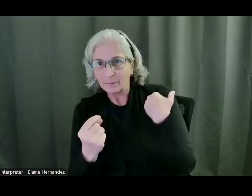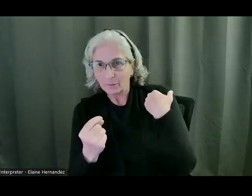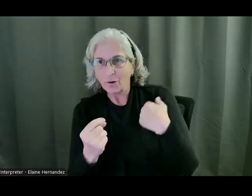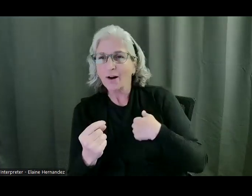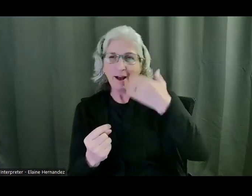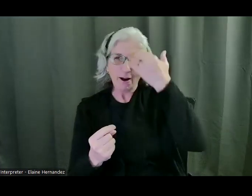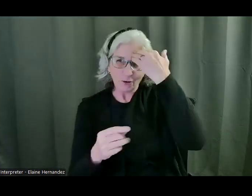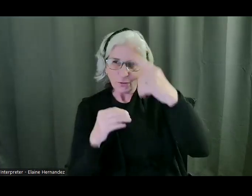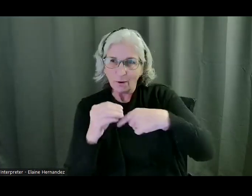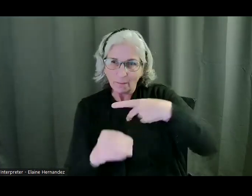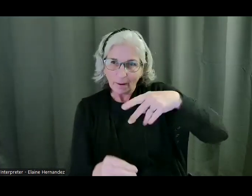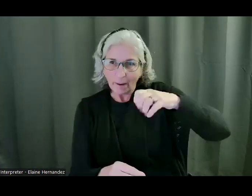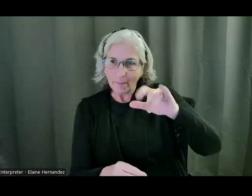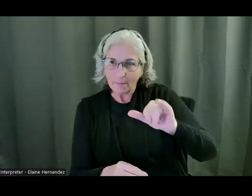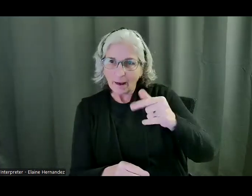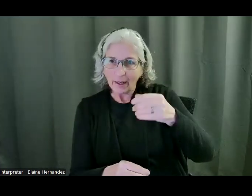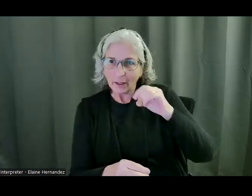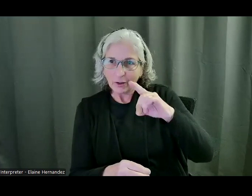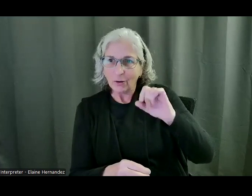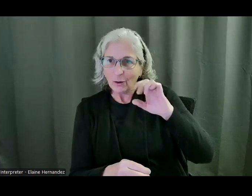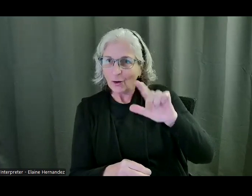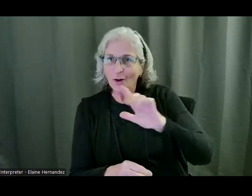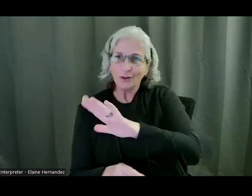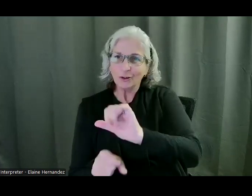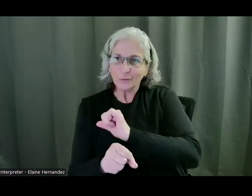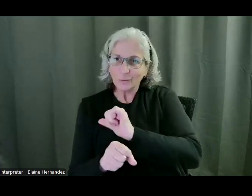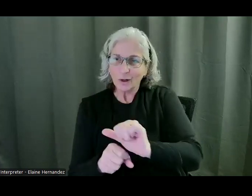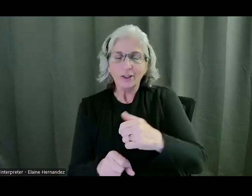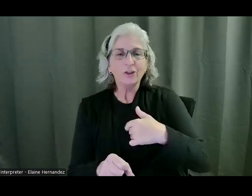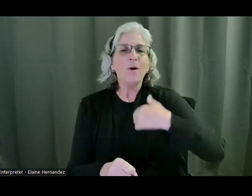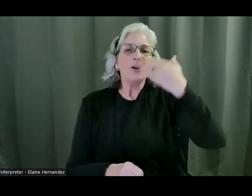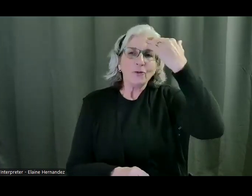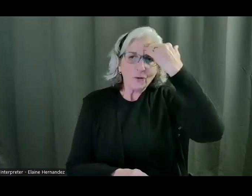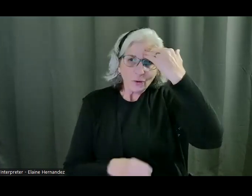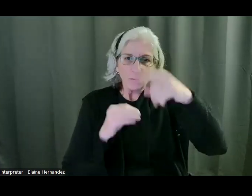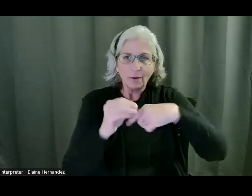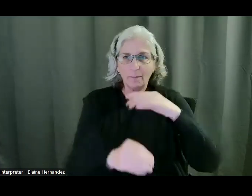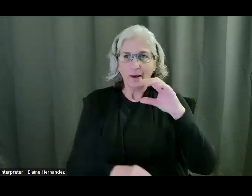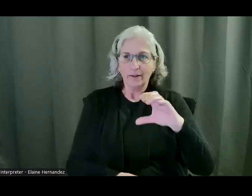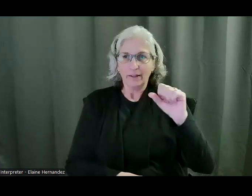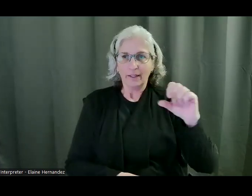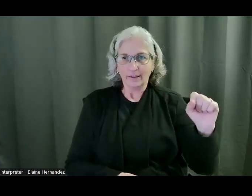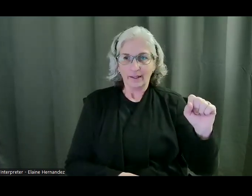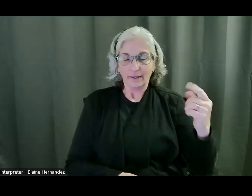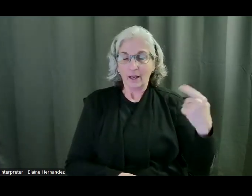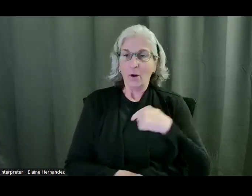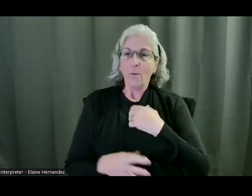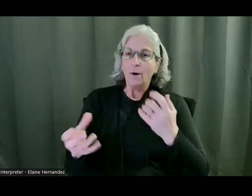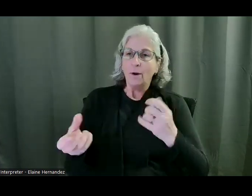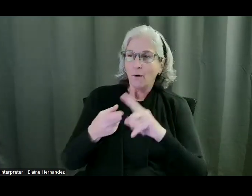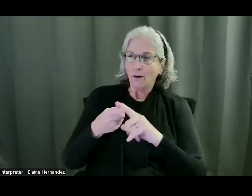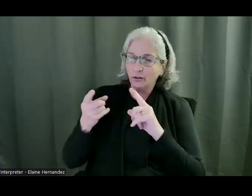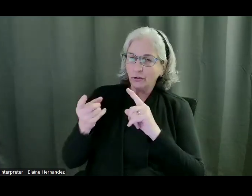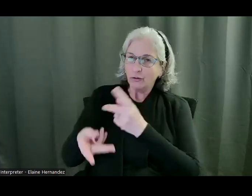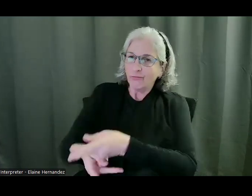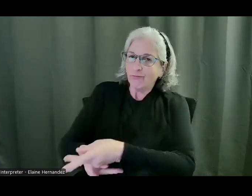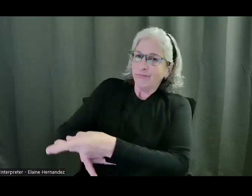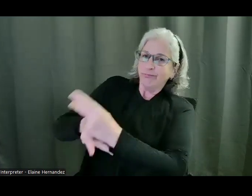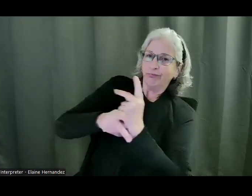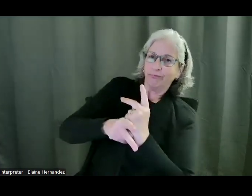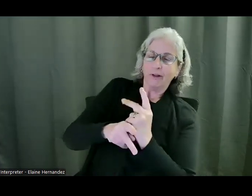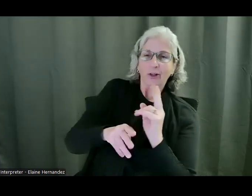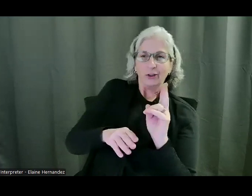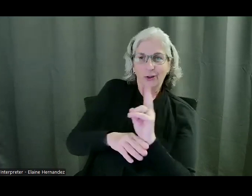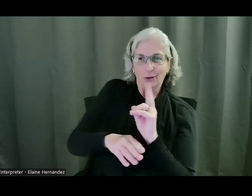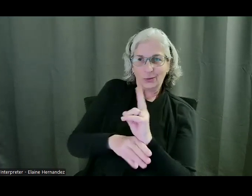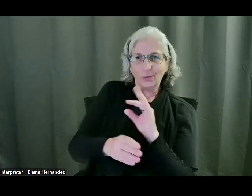did, was the CSS, and it was a service that we wanted to take and we wanted to expand